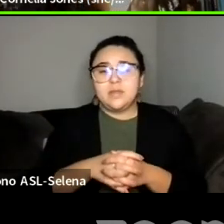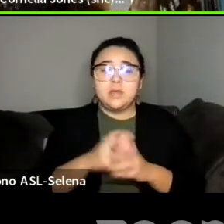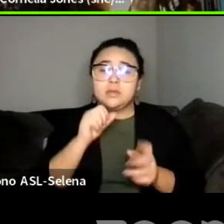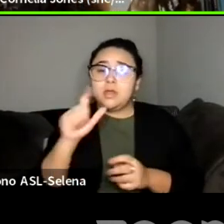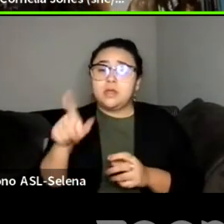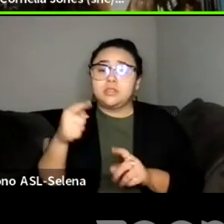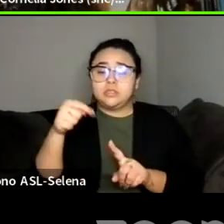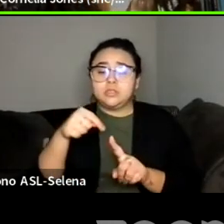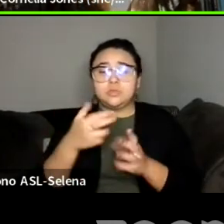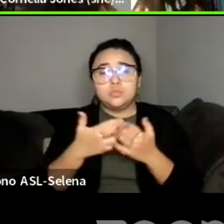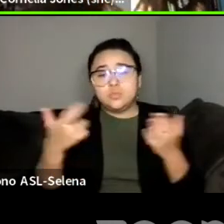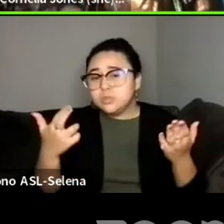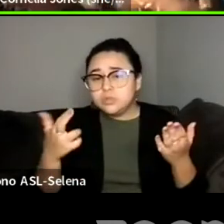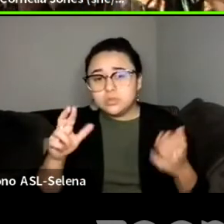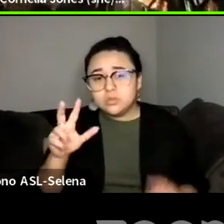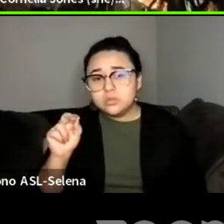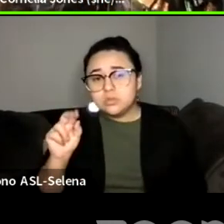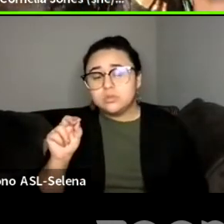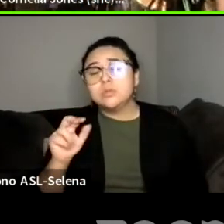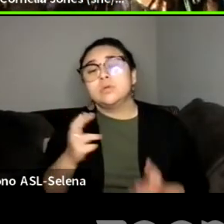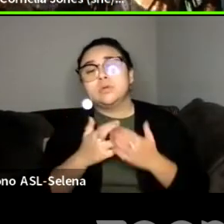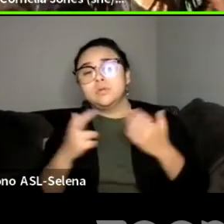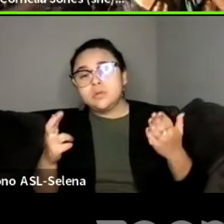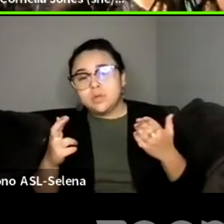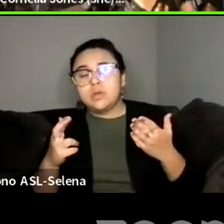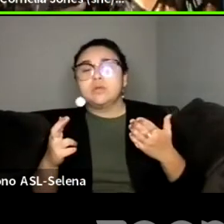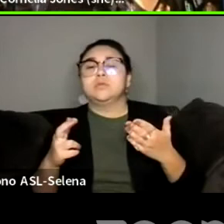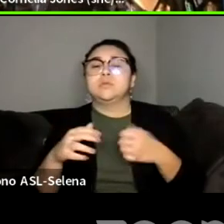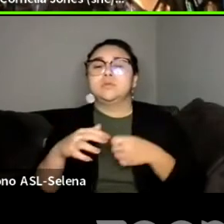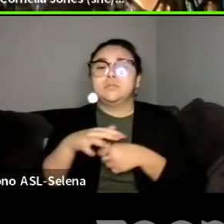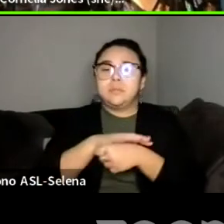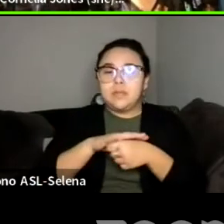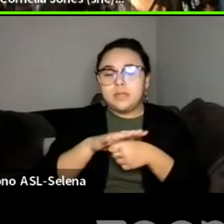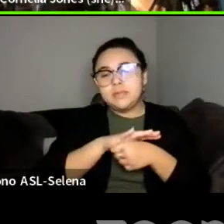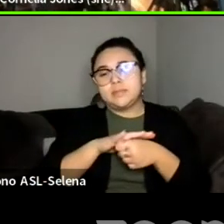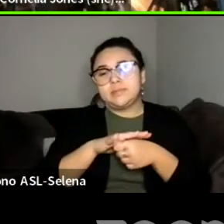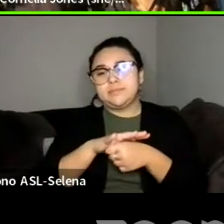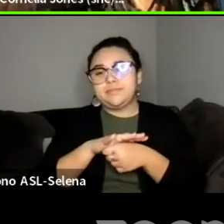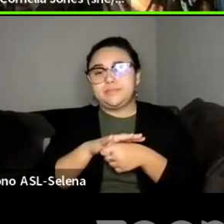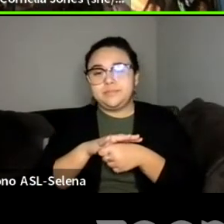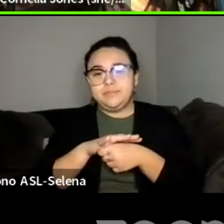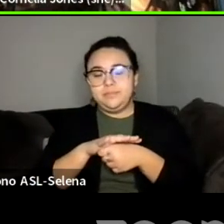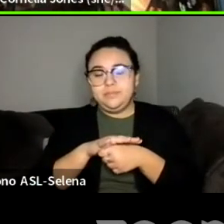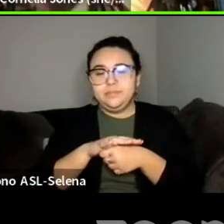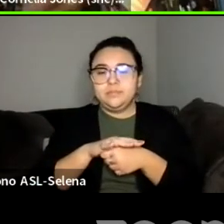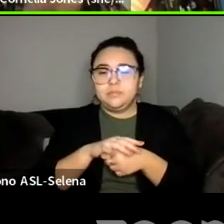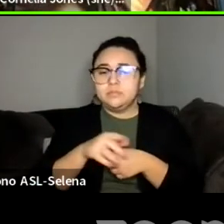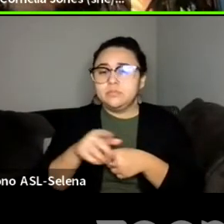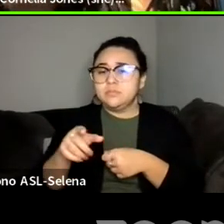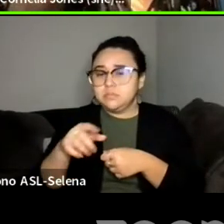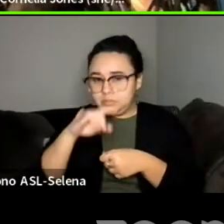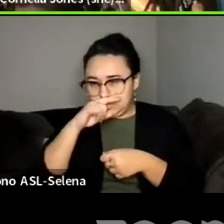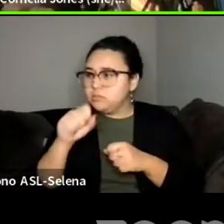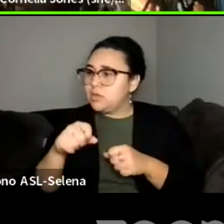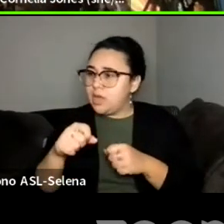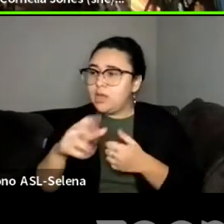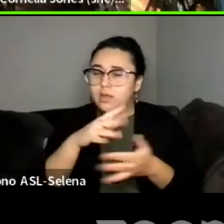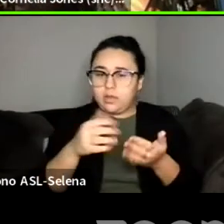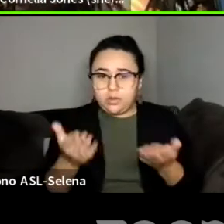resources, but it's also resources of space and people. And yeah, they can hang here and hear